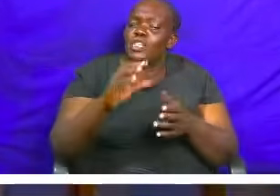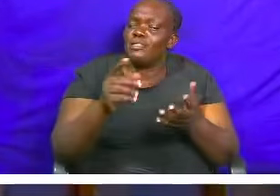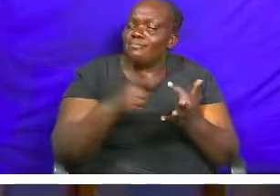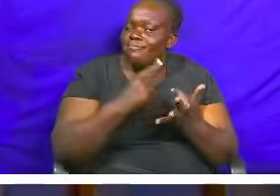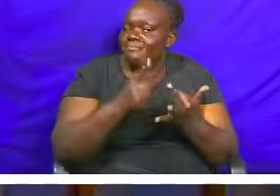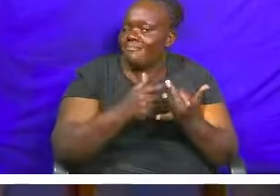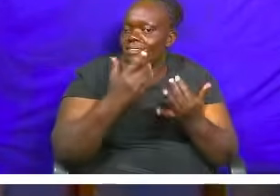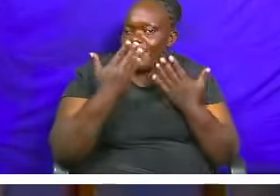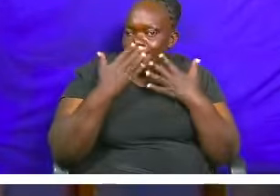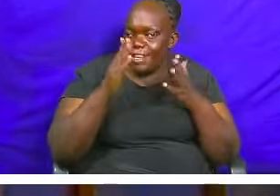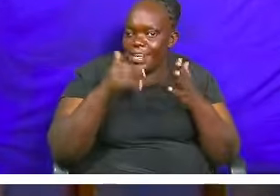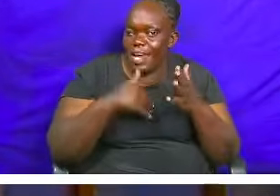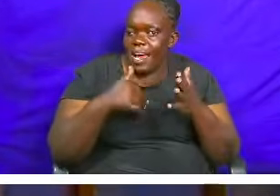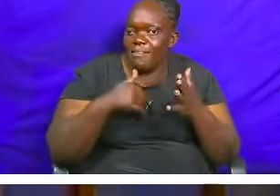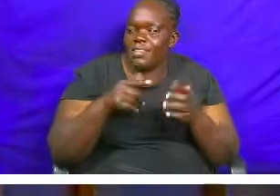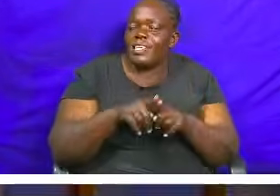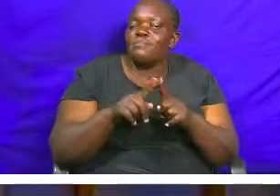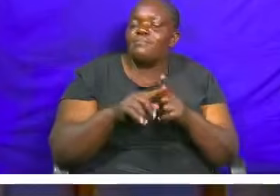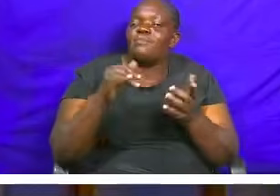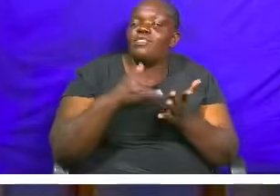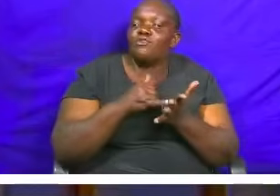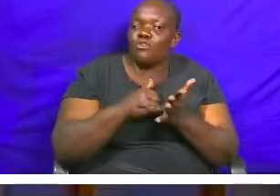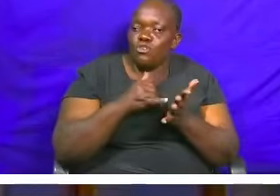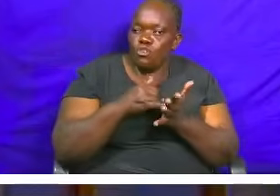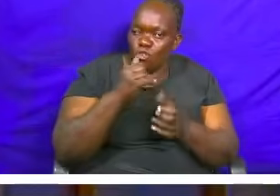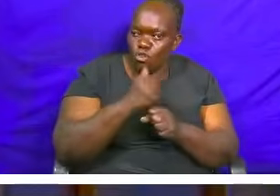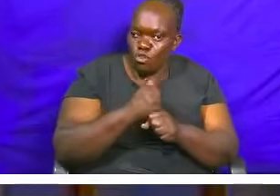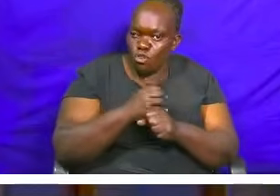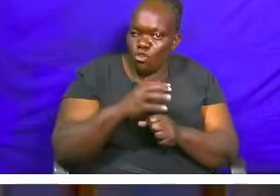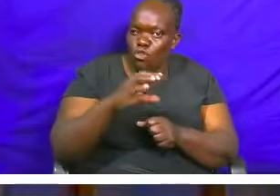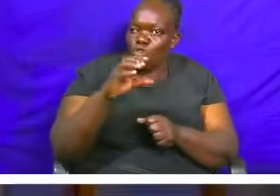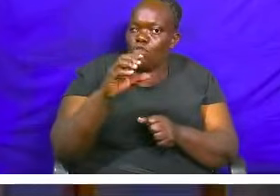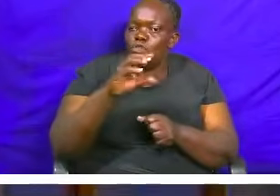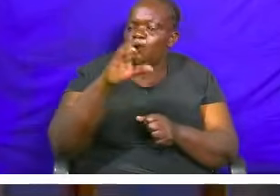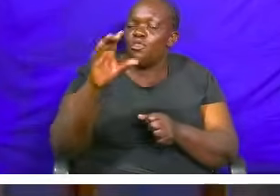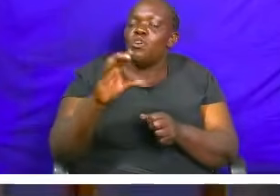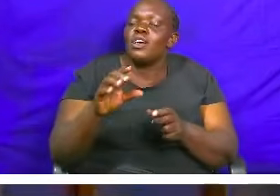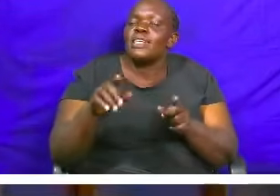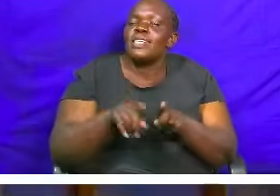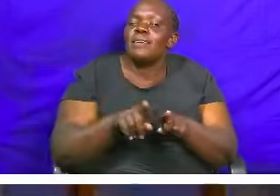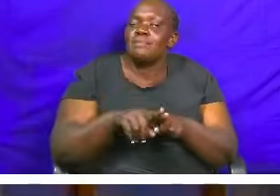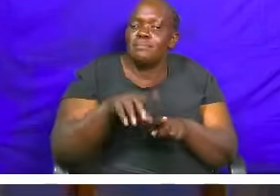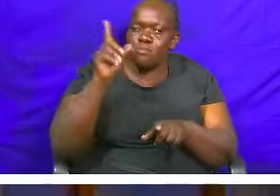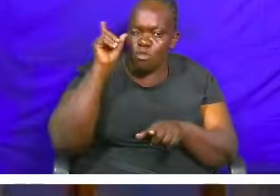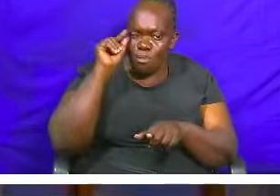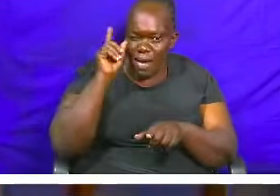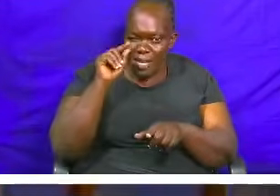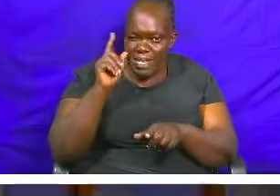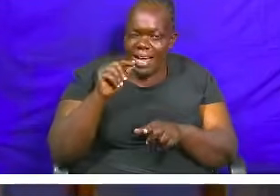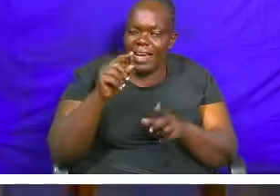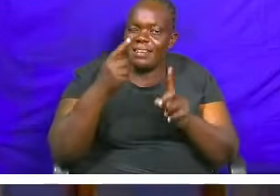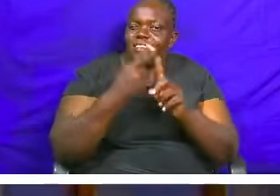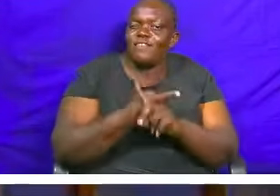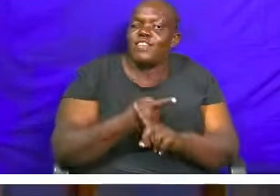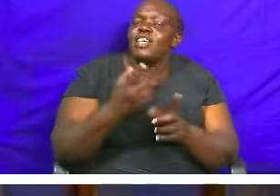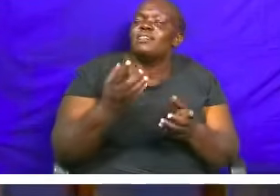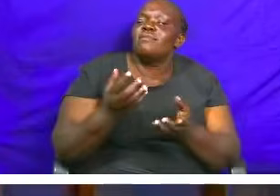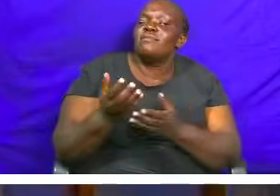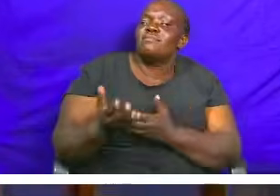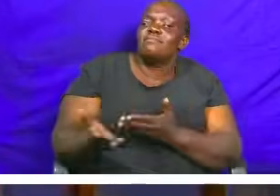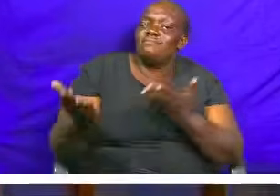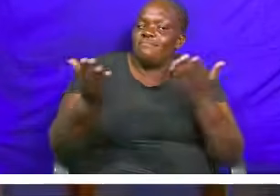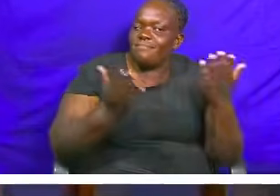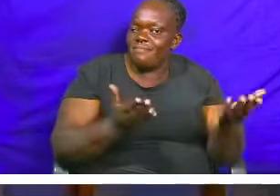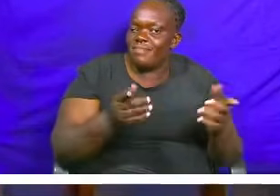we have the storage and distribution cost. This is the cost of storing it in Mombasa, piping it up country. And then we have the